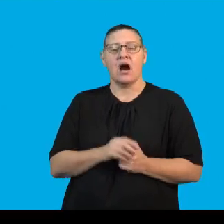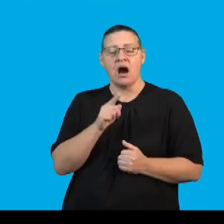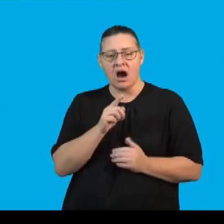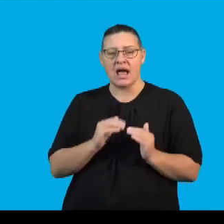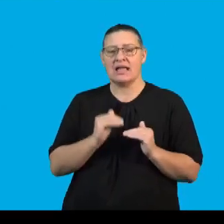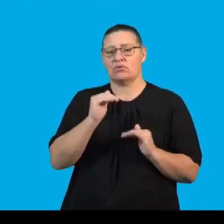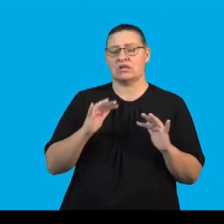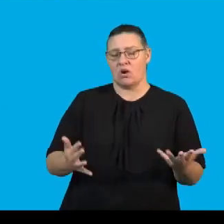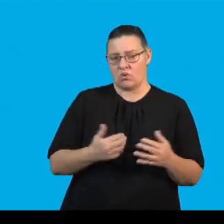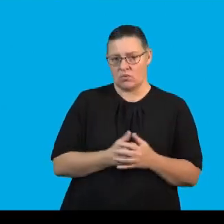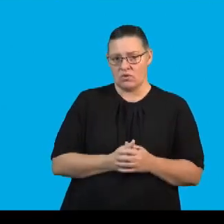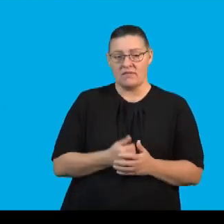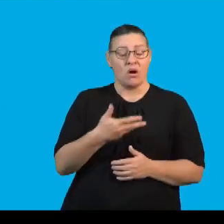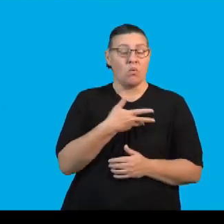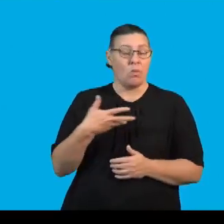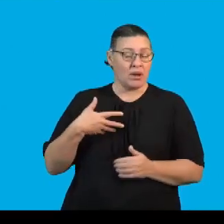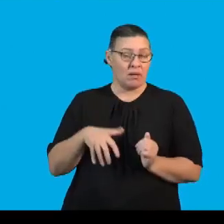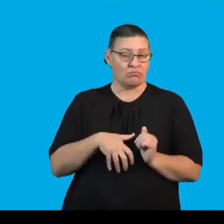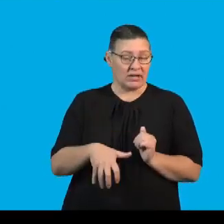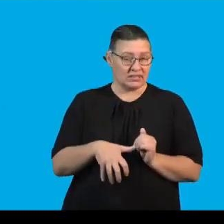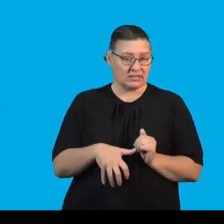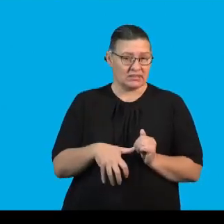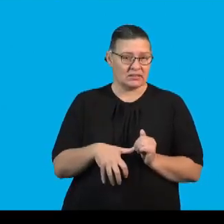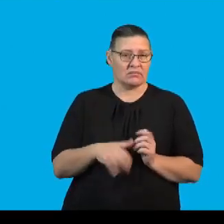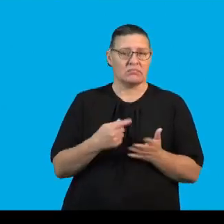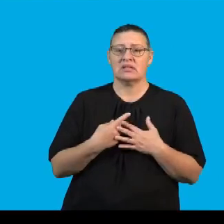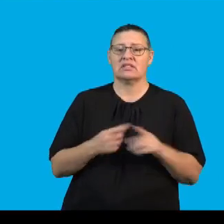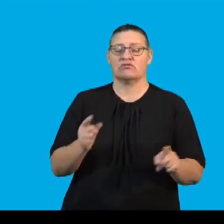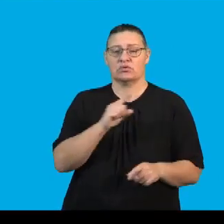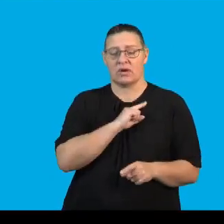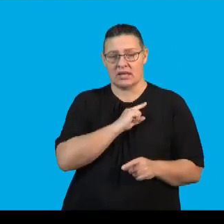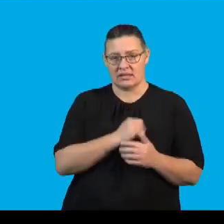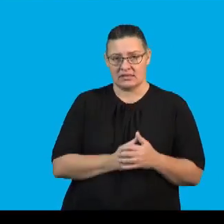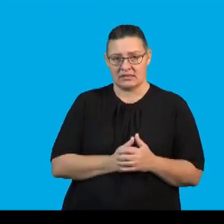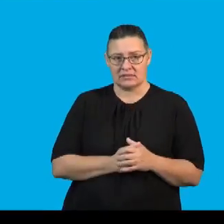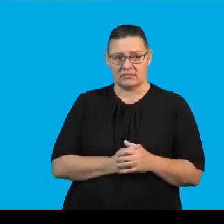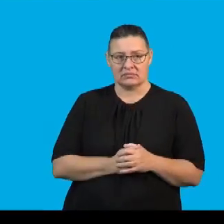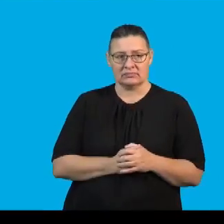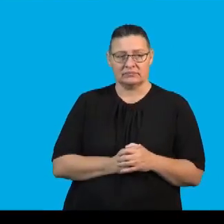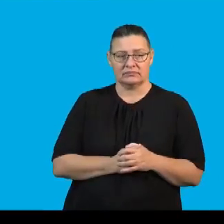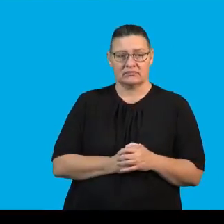hormone A was increasing. But if a woman is pregnant, what will be different?